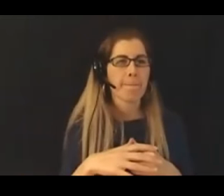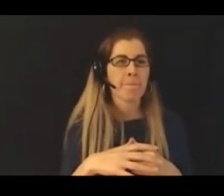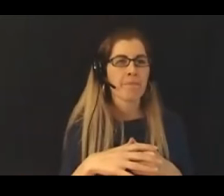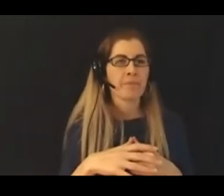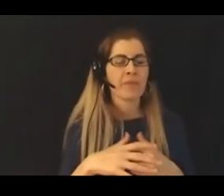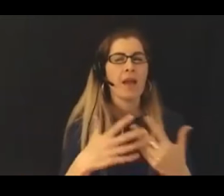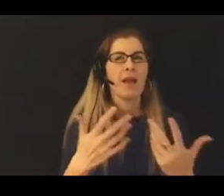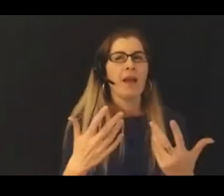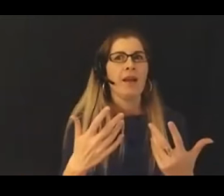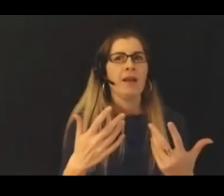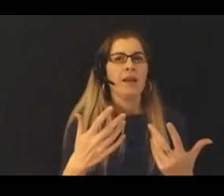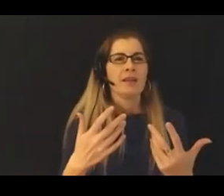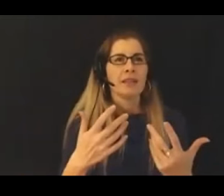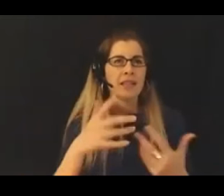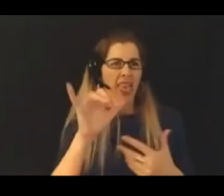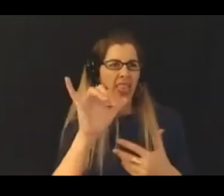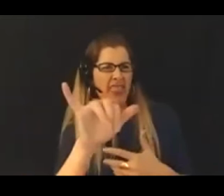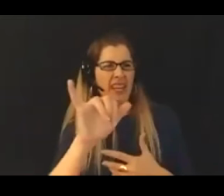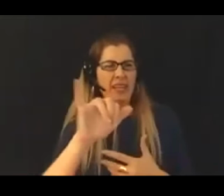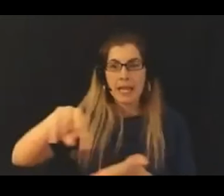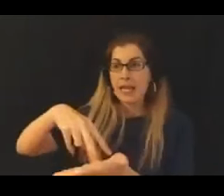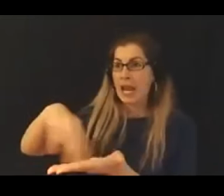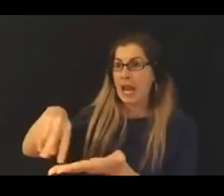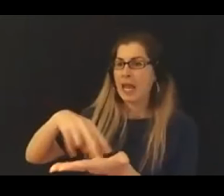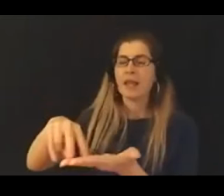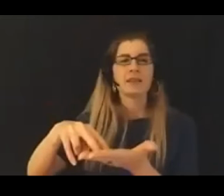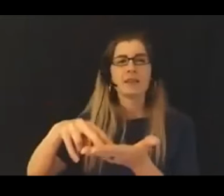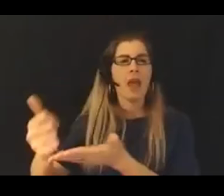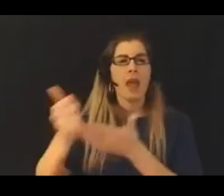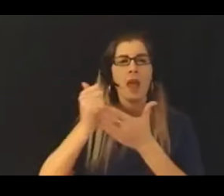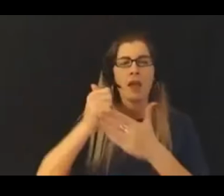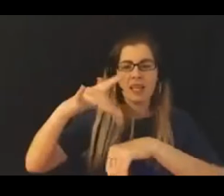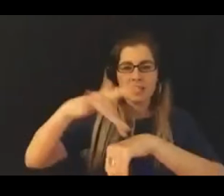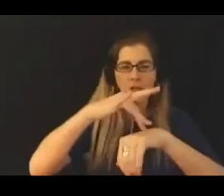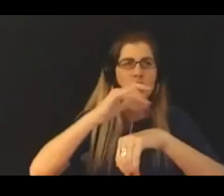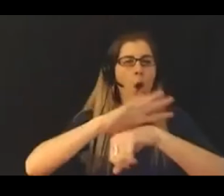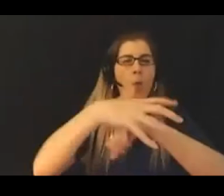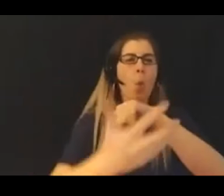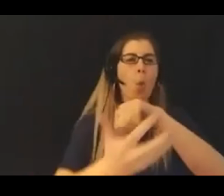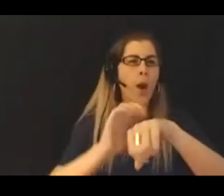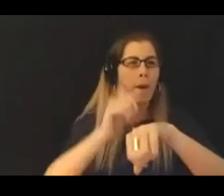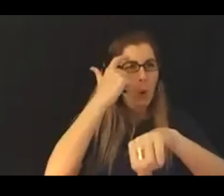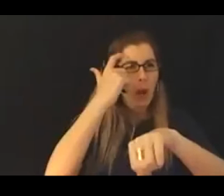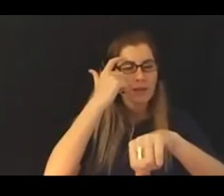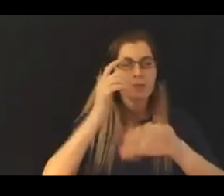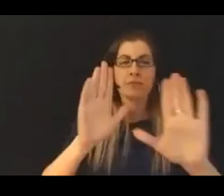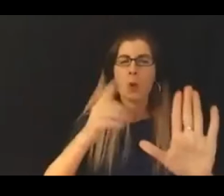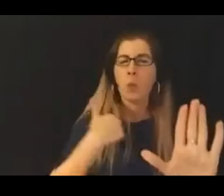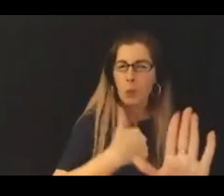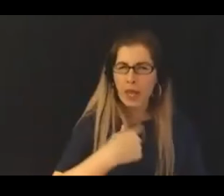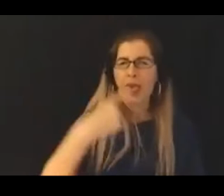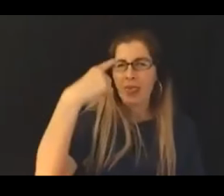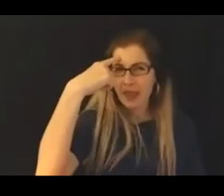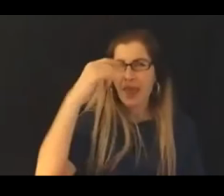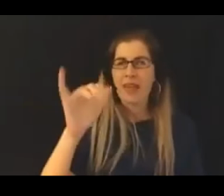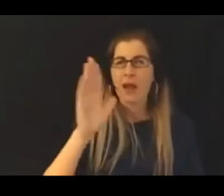it is so multimodal, engaging so many of these brain systems, we hypothesize that it's going to be helpful